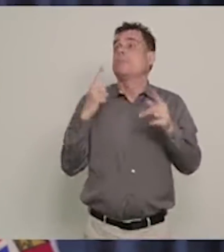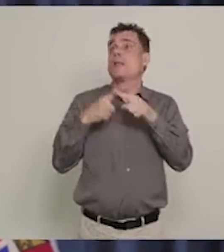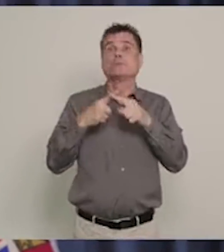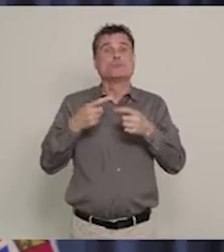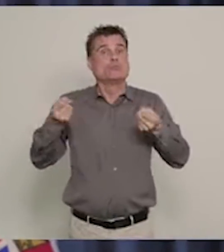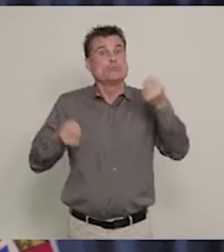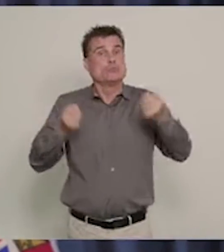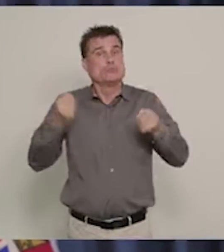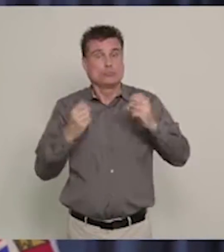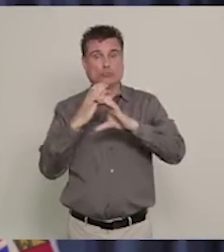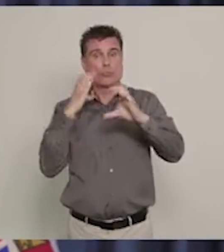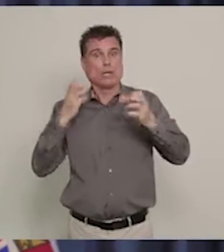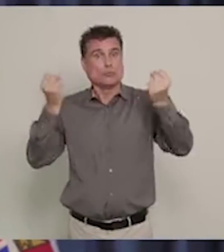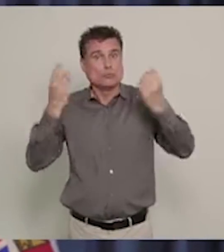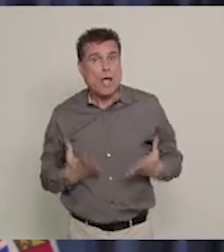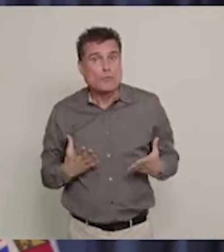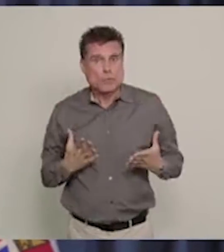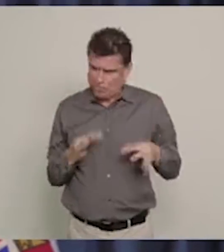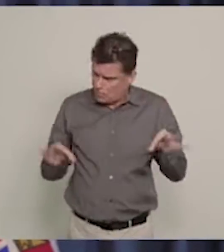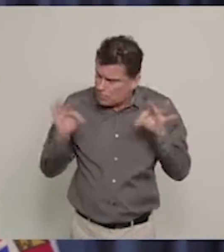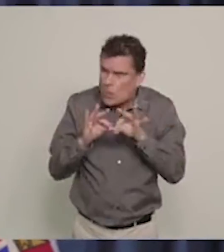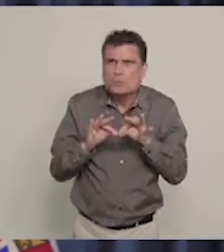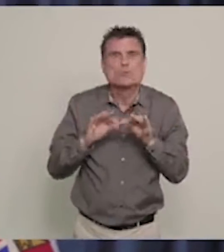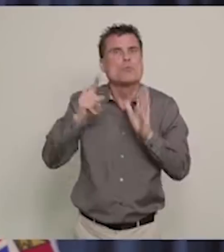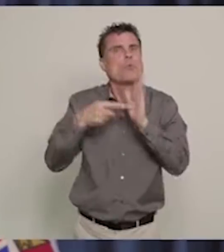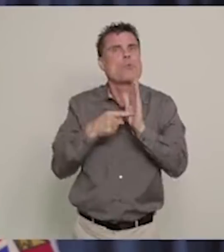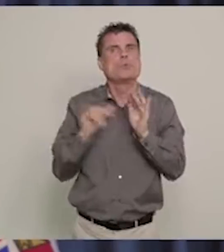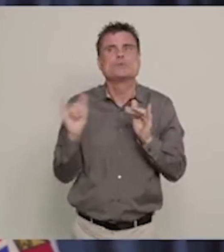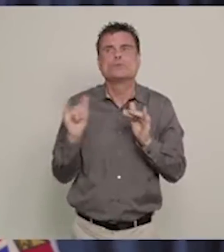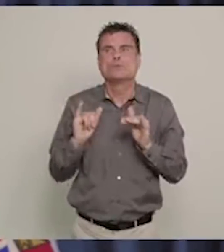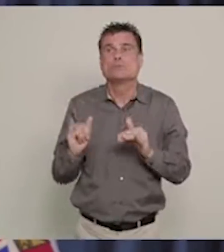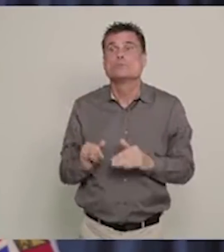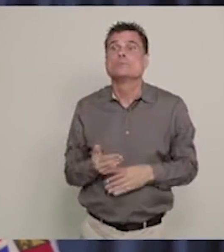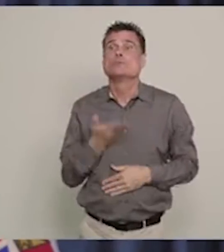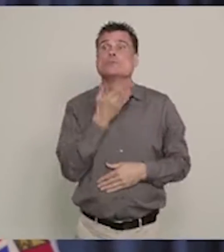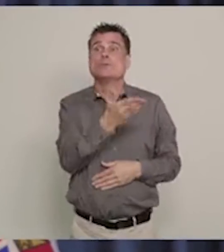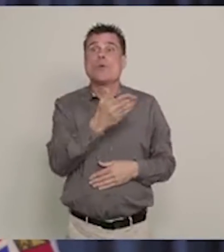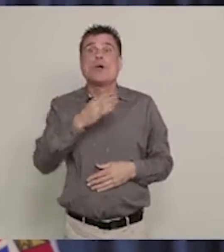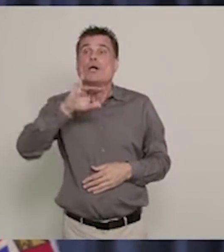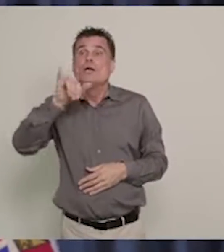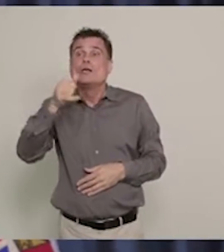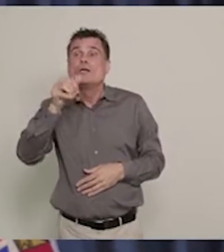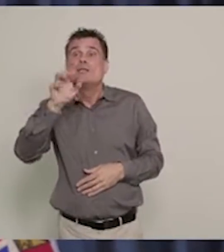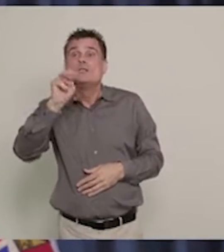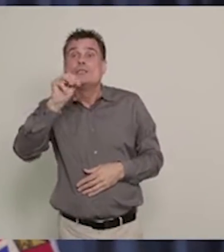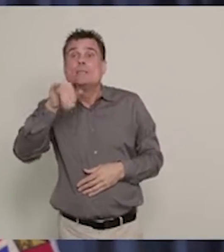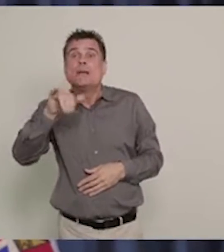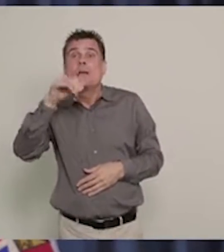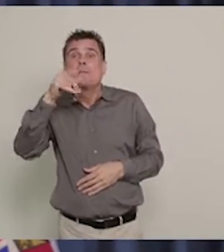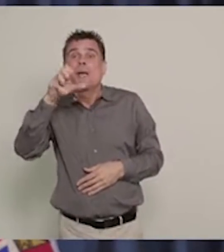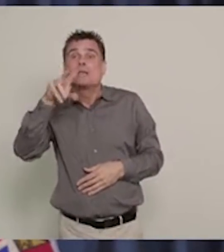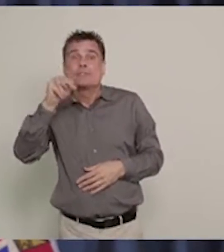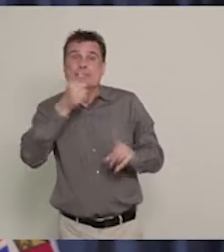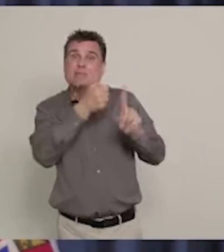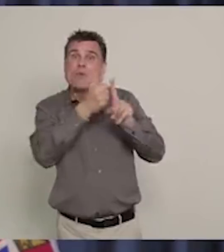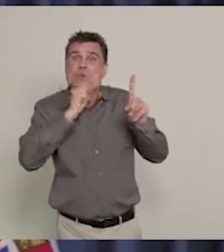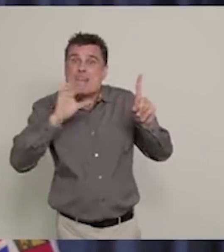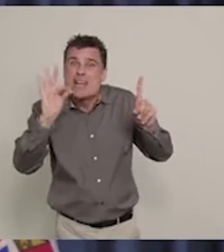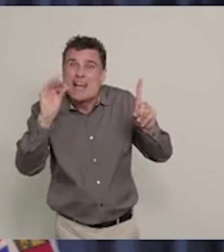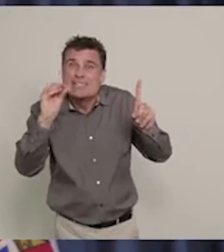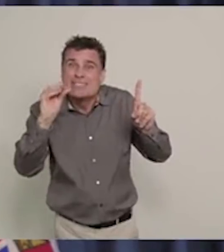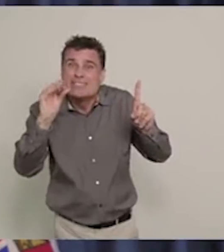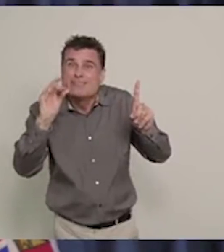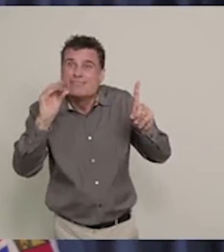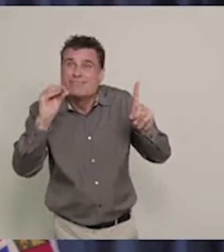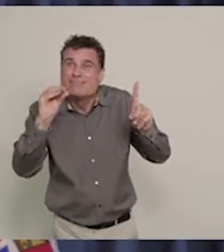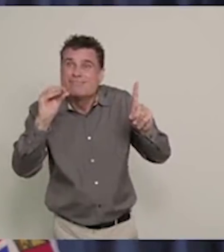I marvel at 90 years old. Jimmy Pattison is out in his stores talking to employees, talking to customers, and I think that's symbolic